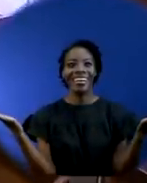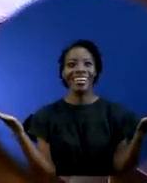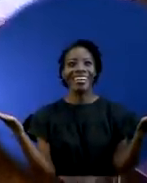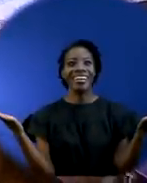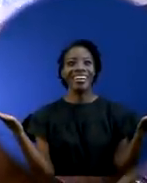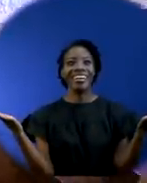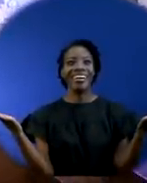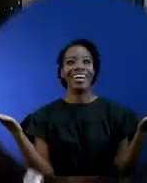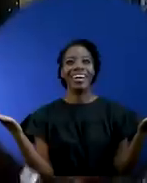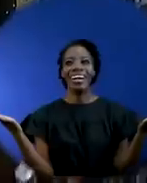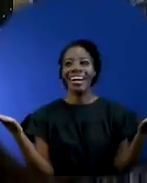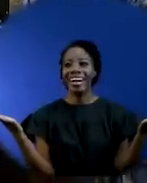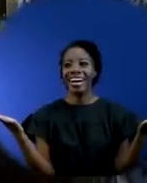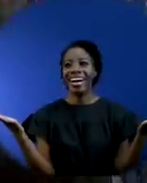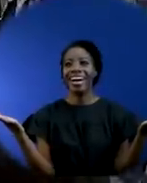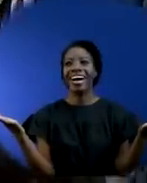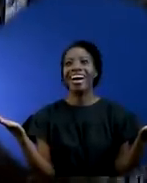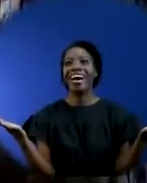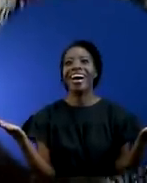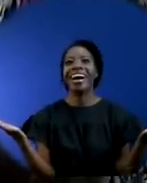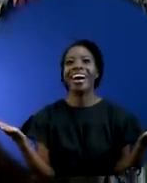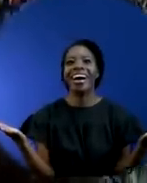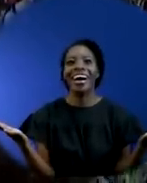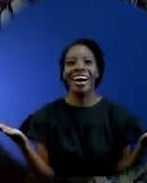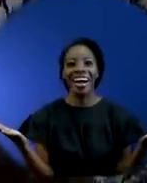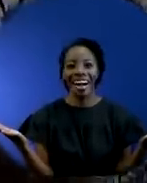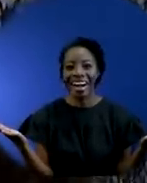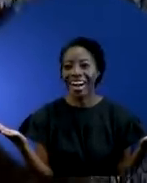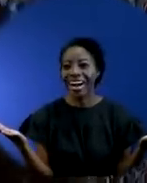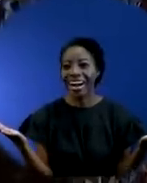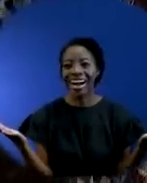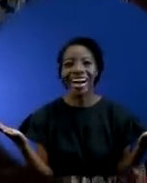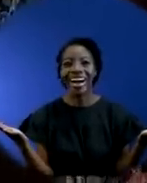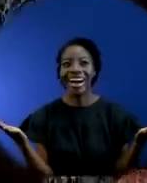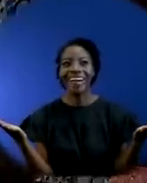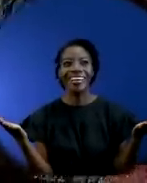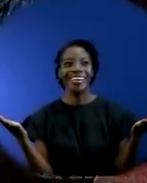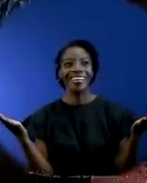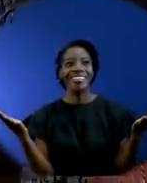Hold it, hold it, hold it, hold it, hold it.